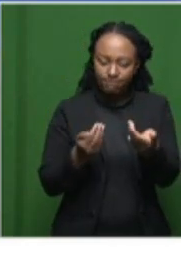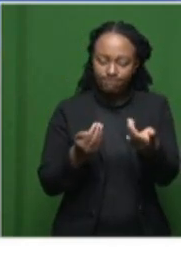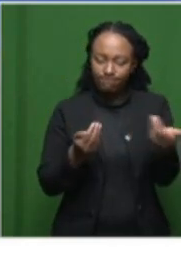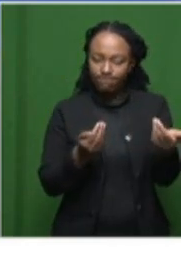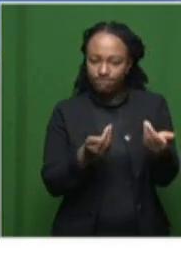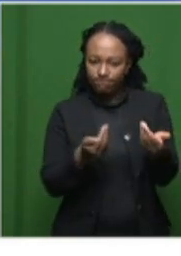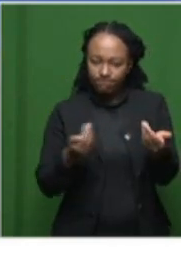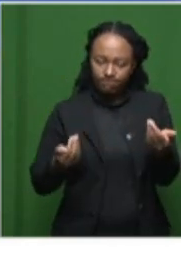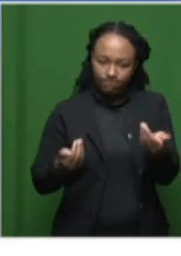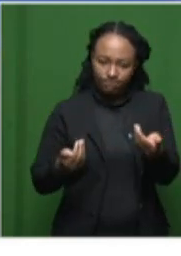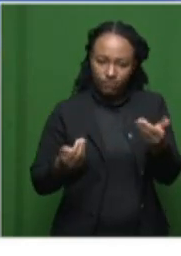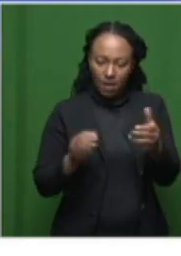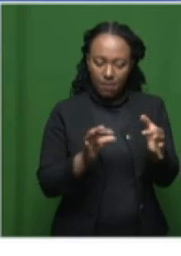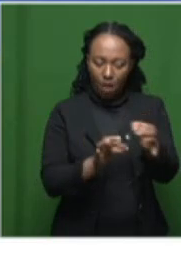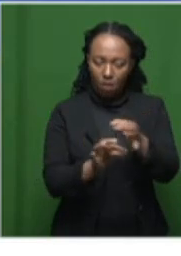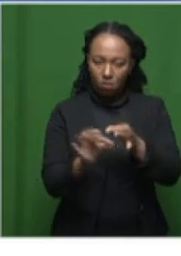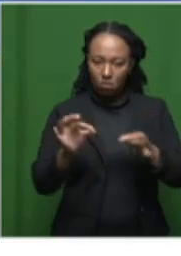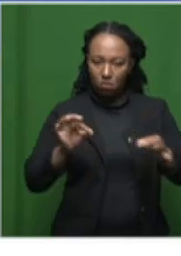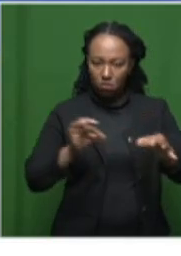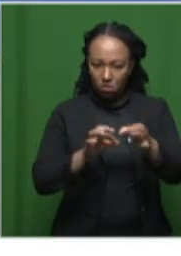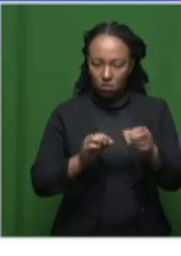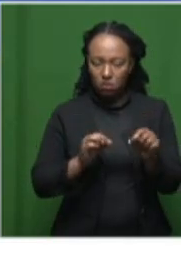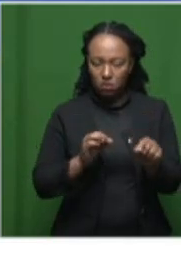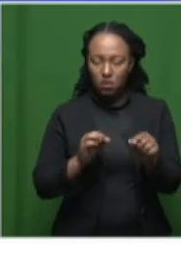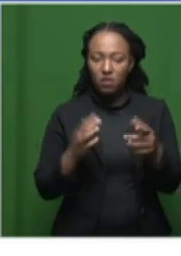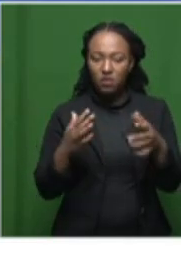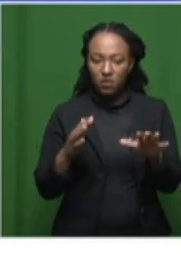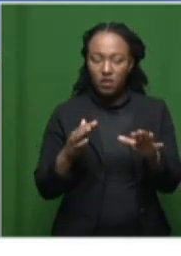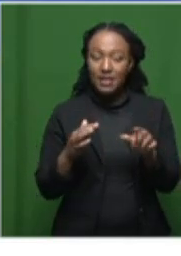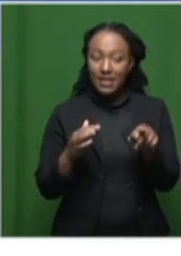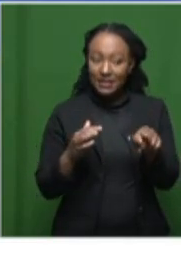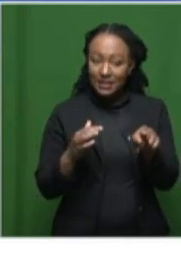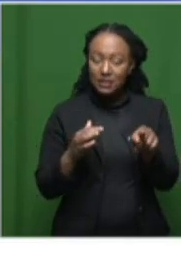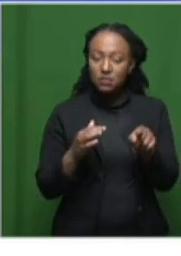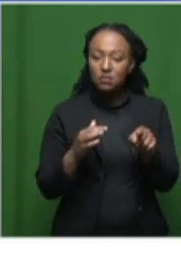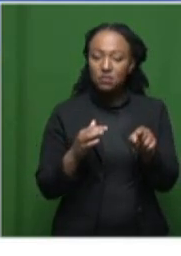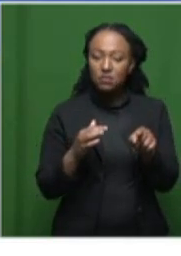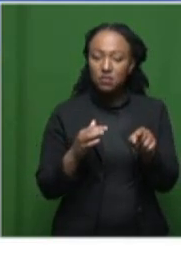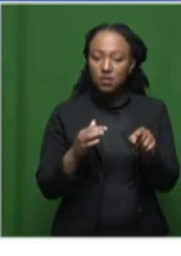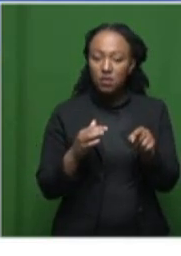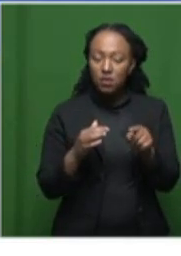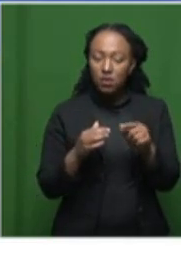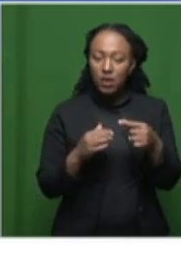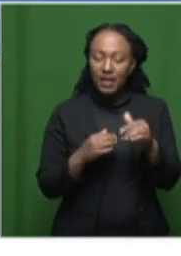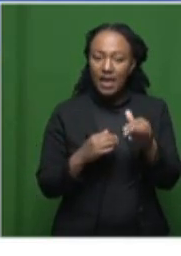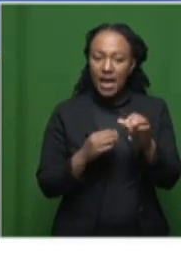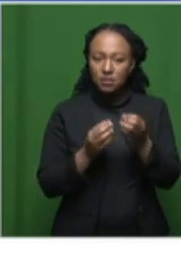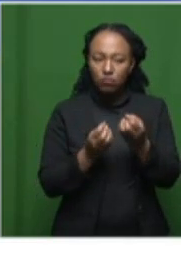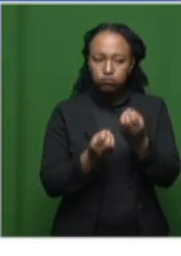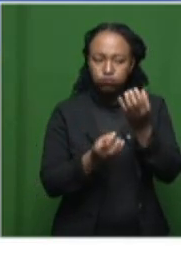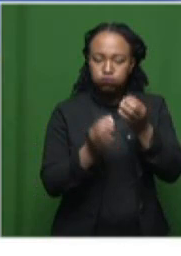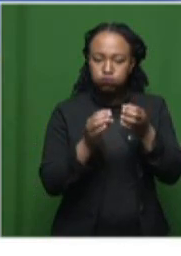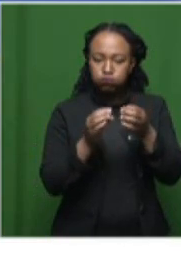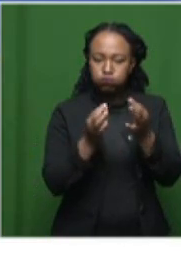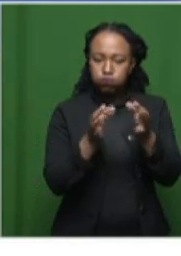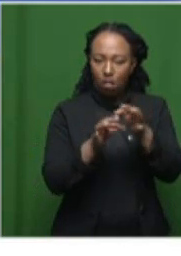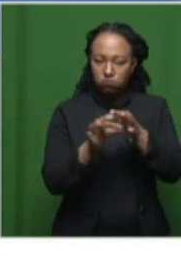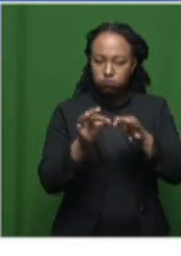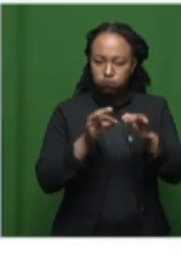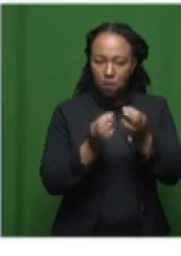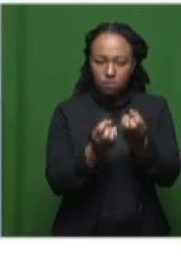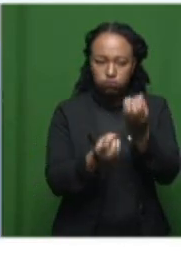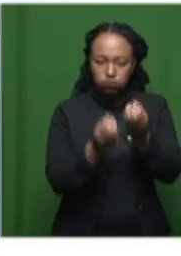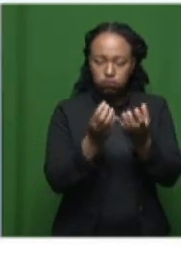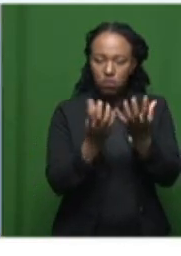its molecules, hydrogen and oxygen. And in this little model, that gas bubbles on a micro scale diffuses into the